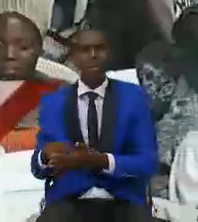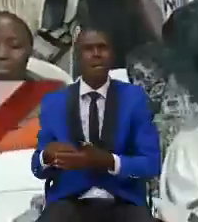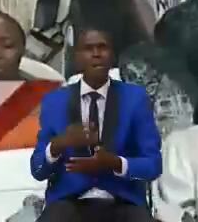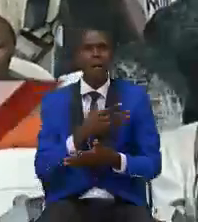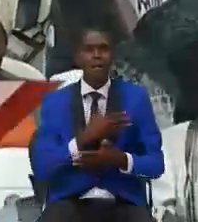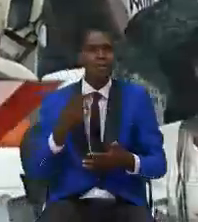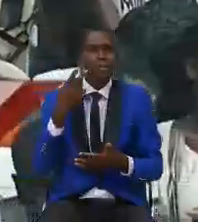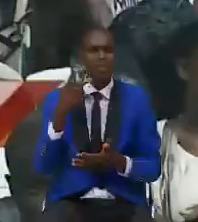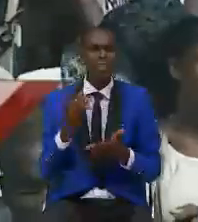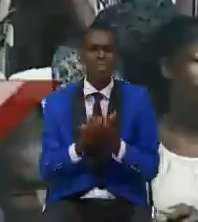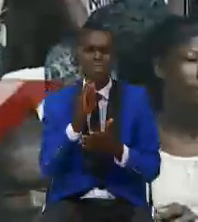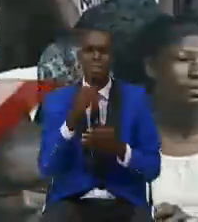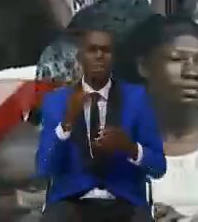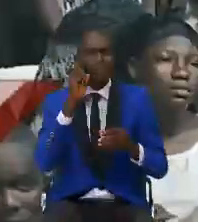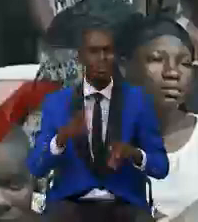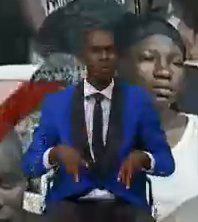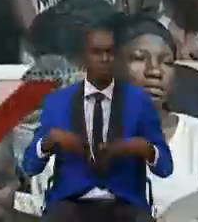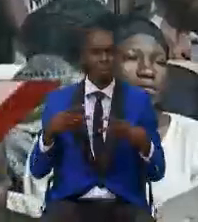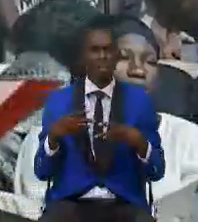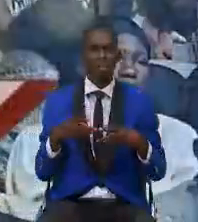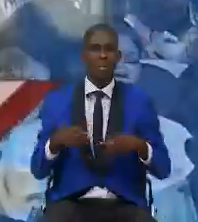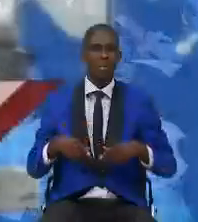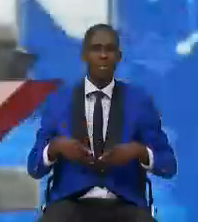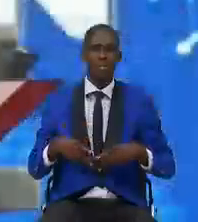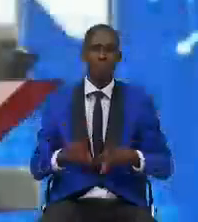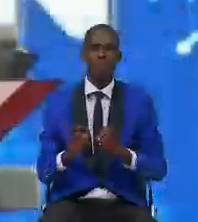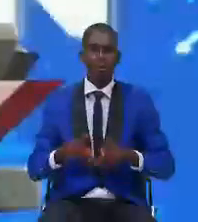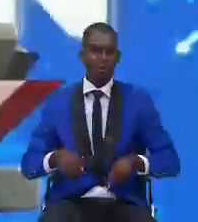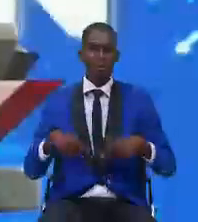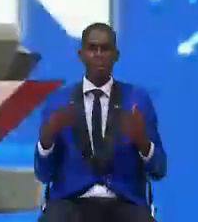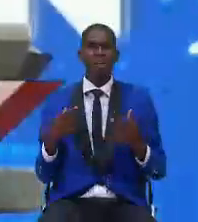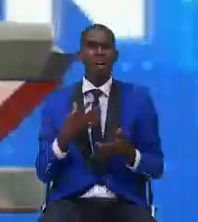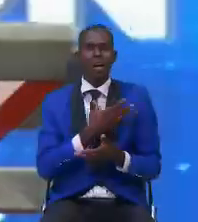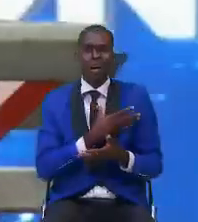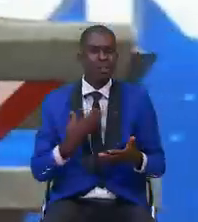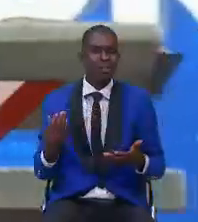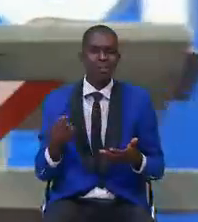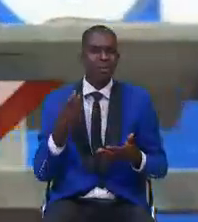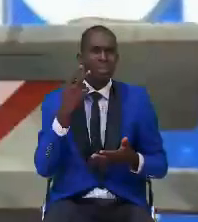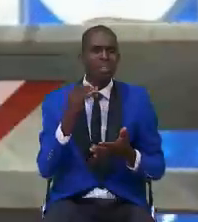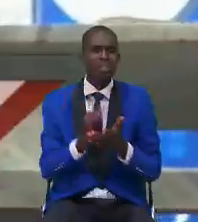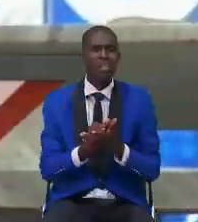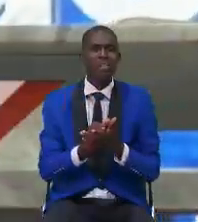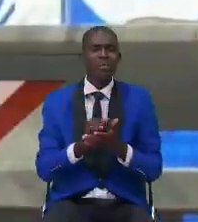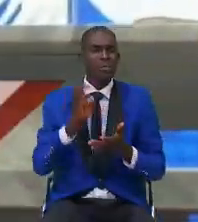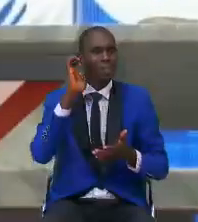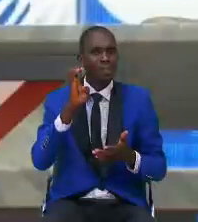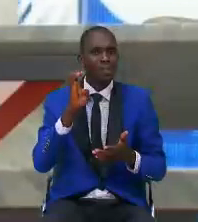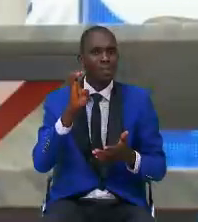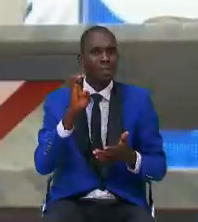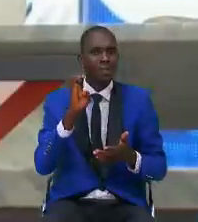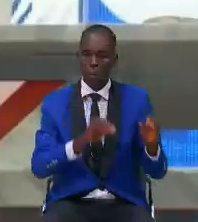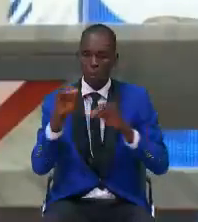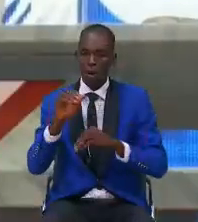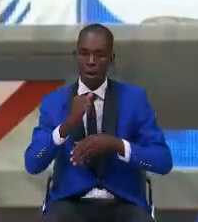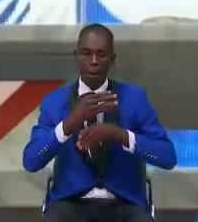is the barrier. When God sees that somebody is wobbling, is wayward, is not straightforward, you cannot predict him, his